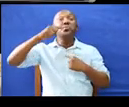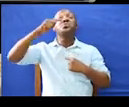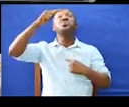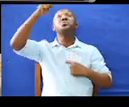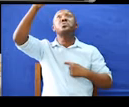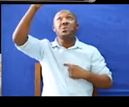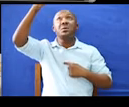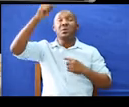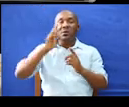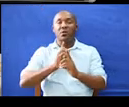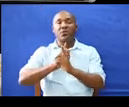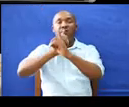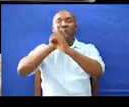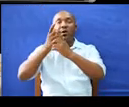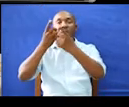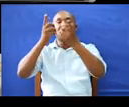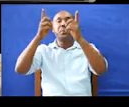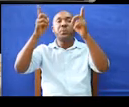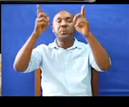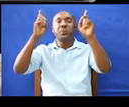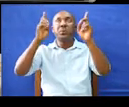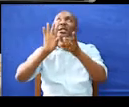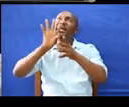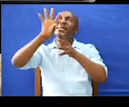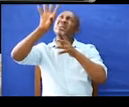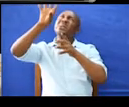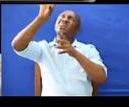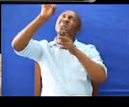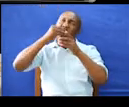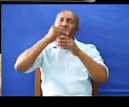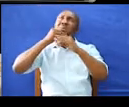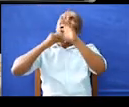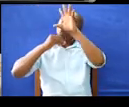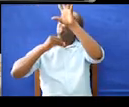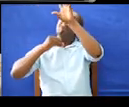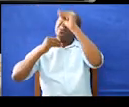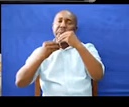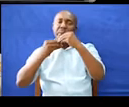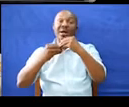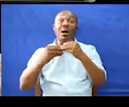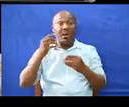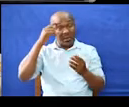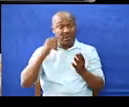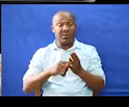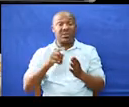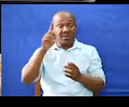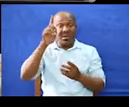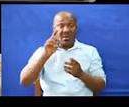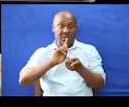stretching of their neck in order to reach the longer trees, in order to reach the leaves from the higher